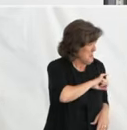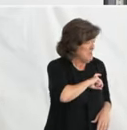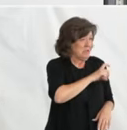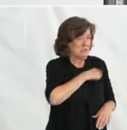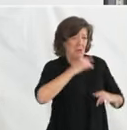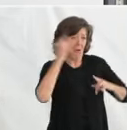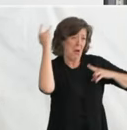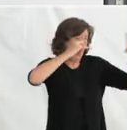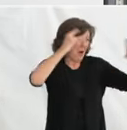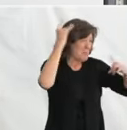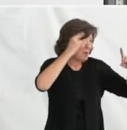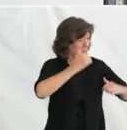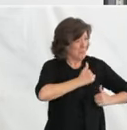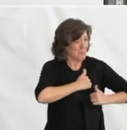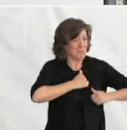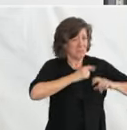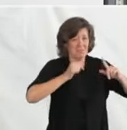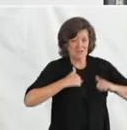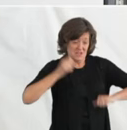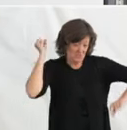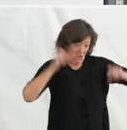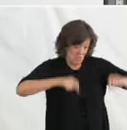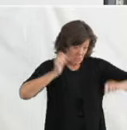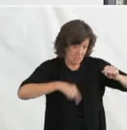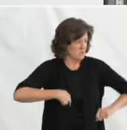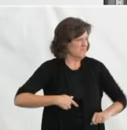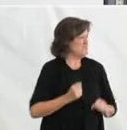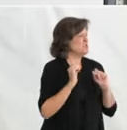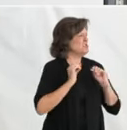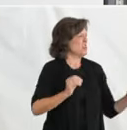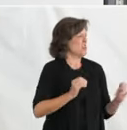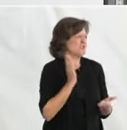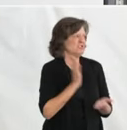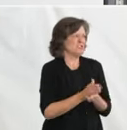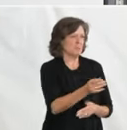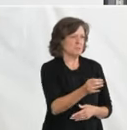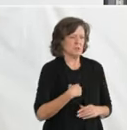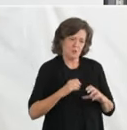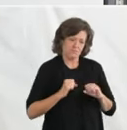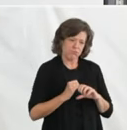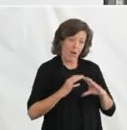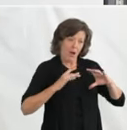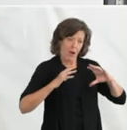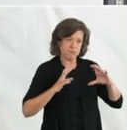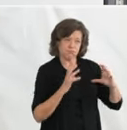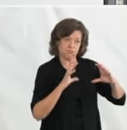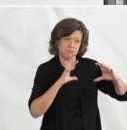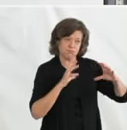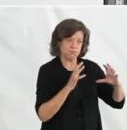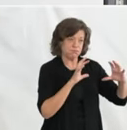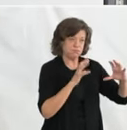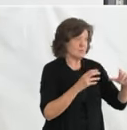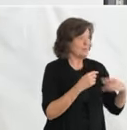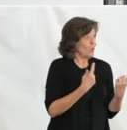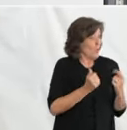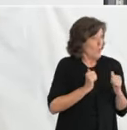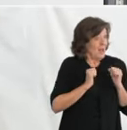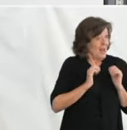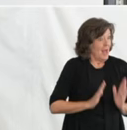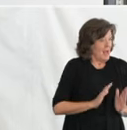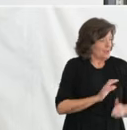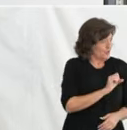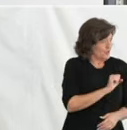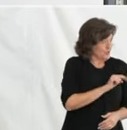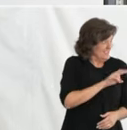shooting pistols, rifles, rocket launchers, flamethrowers, nothing will stop the blob. And it's this actor named Steve McQueen against a gelatinous